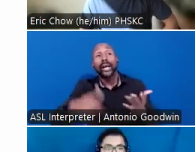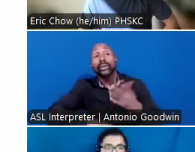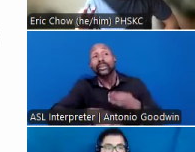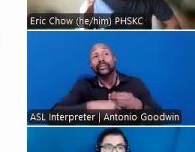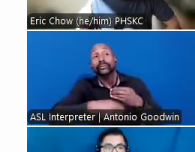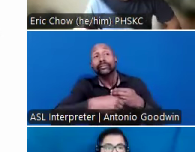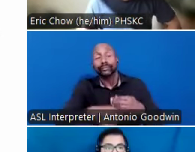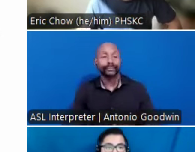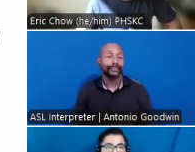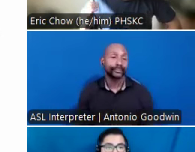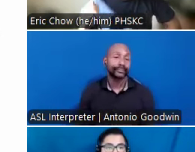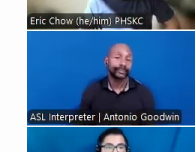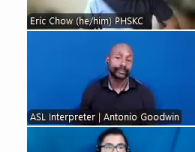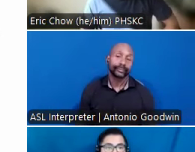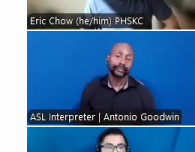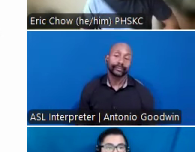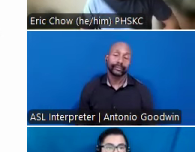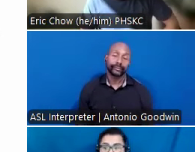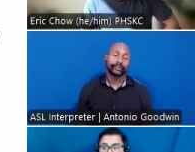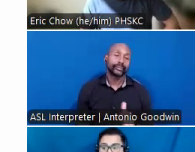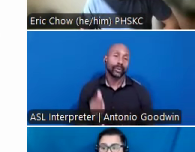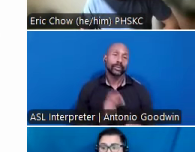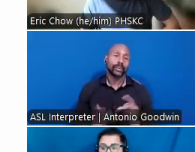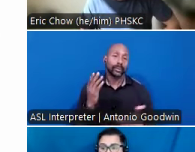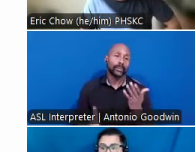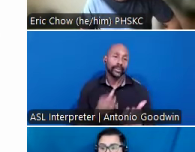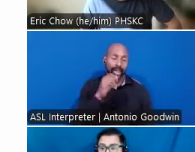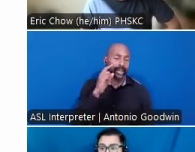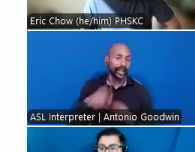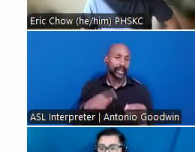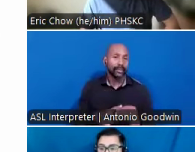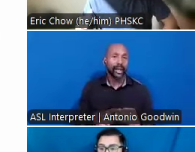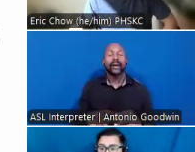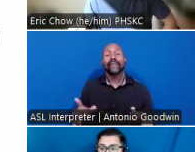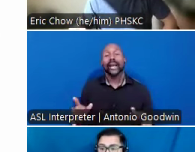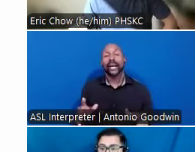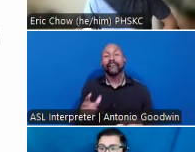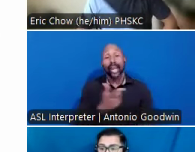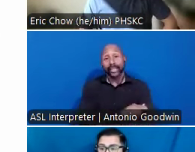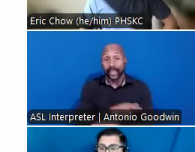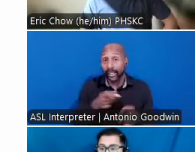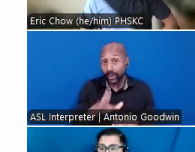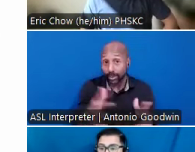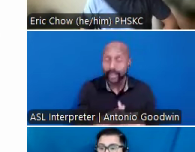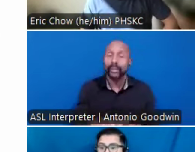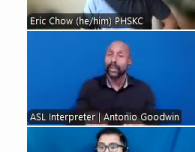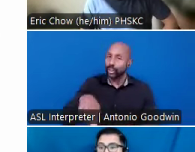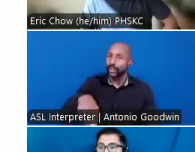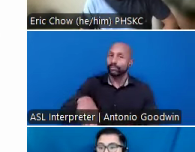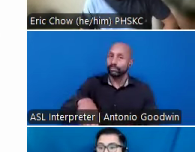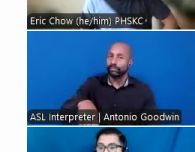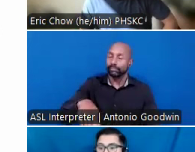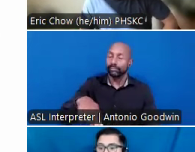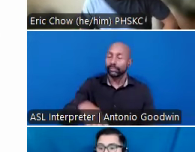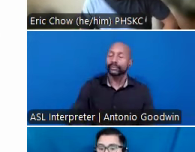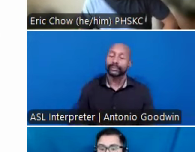Now, most people may not be thinking about vaccines during pregnancy, but you really should be, because